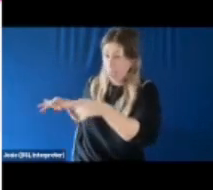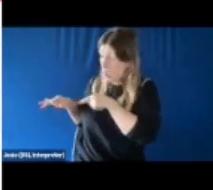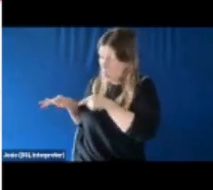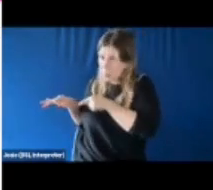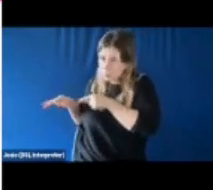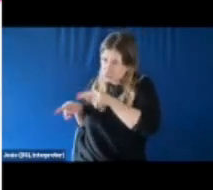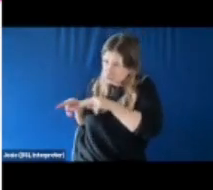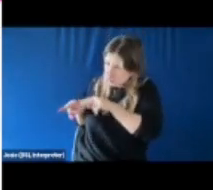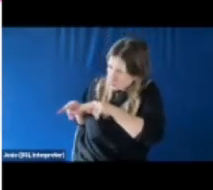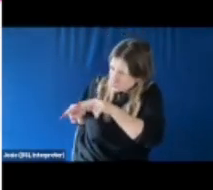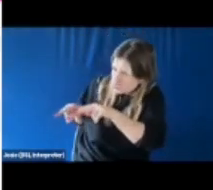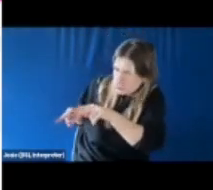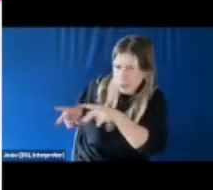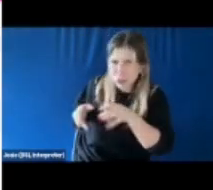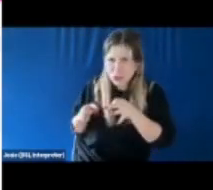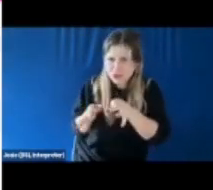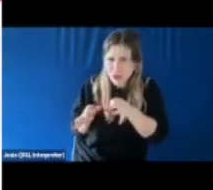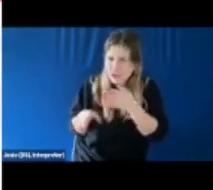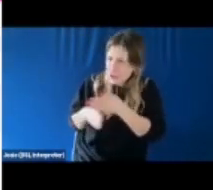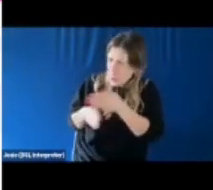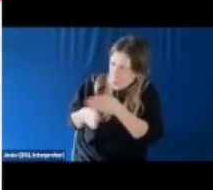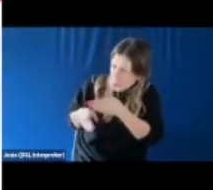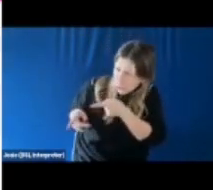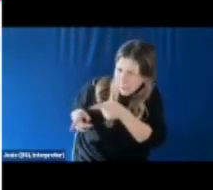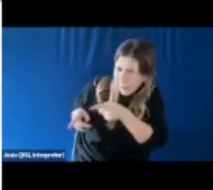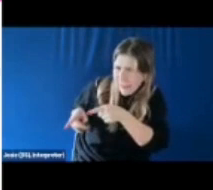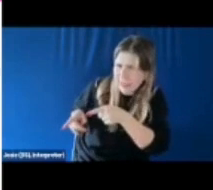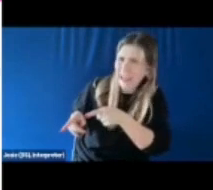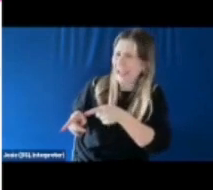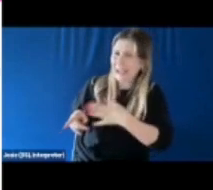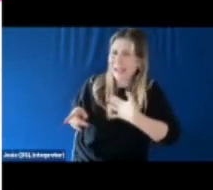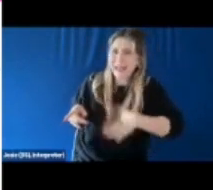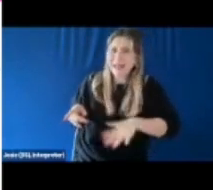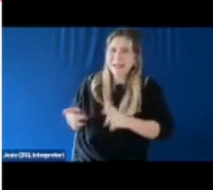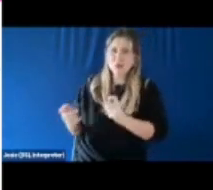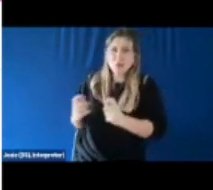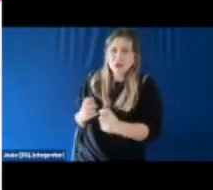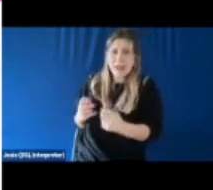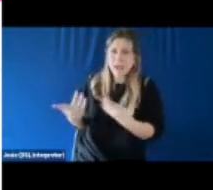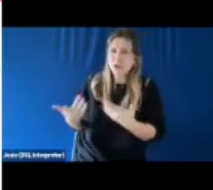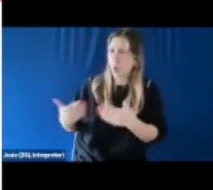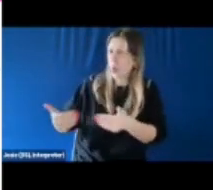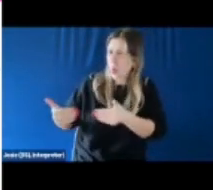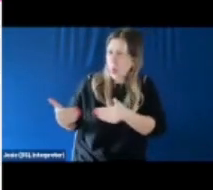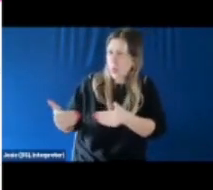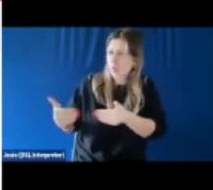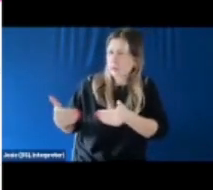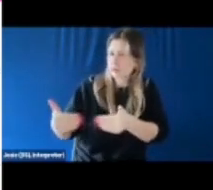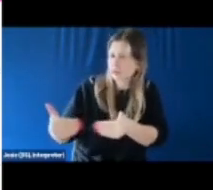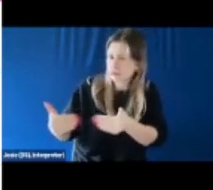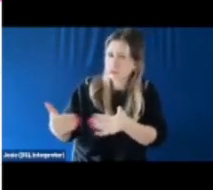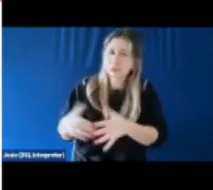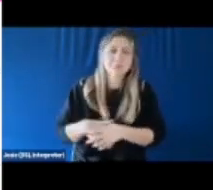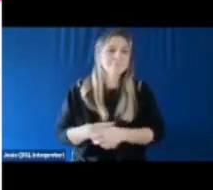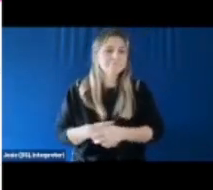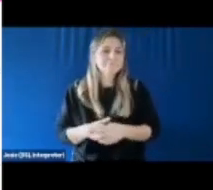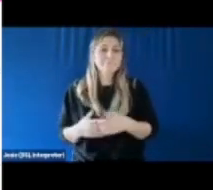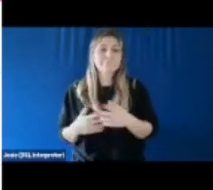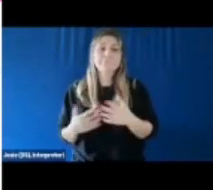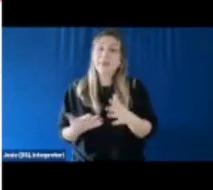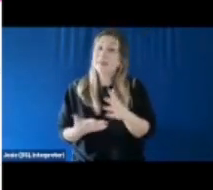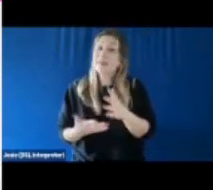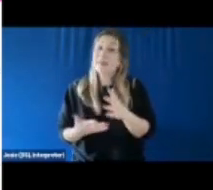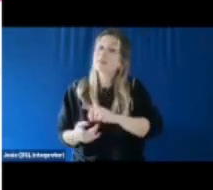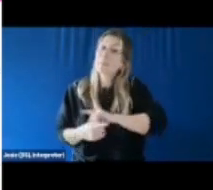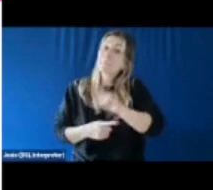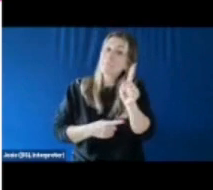practice. You can look at the specific things that you do in those specific measures, and then you can move back up to your sort of overall cause and vision to make sure you're